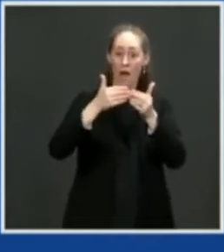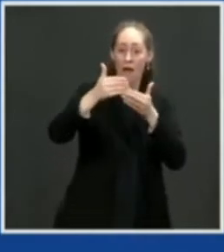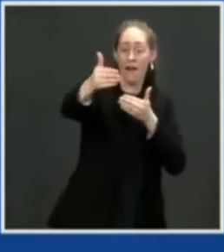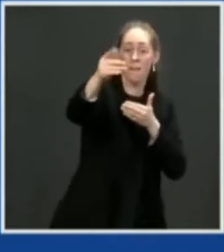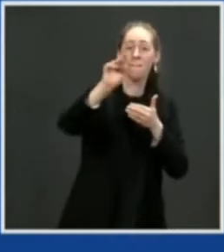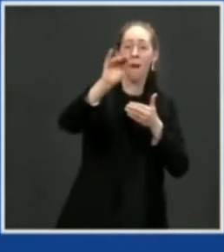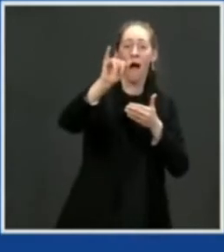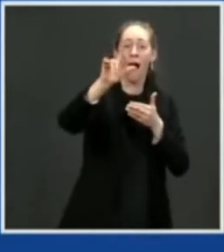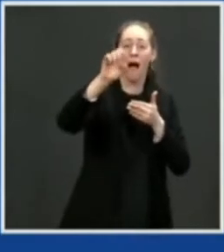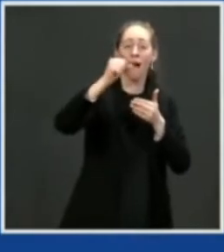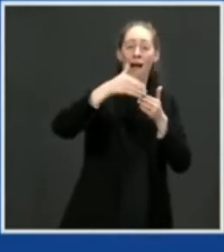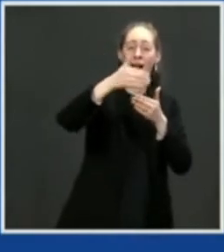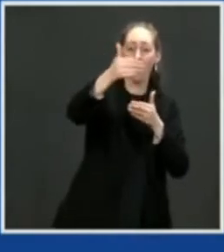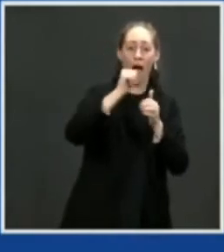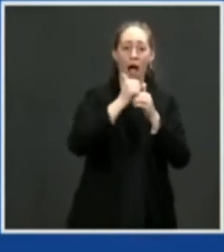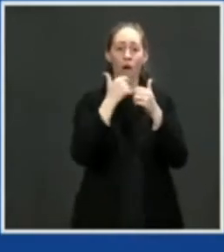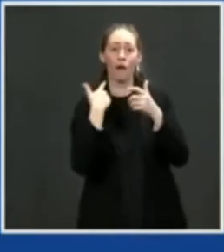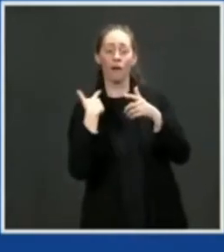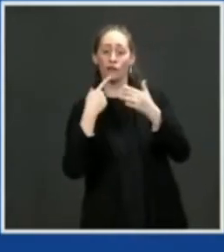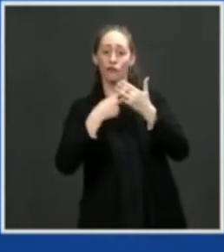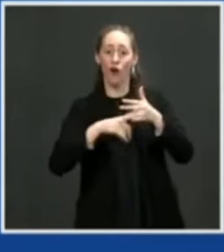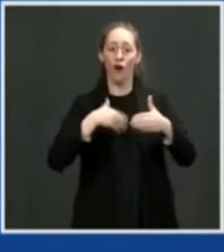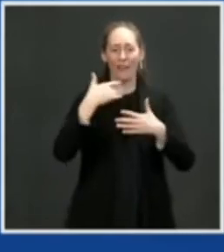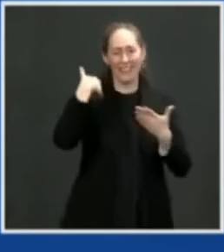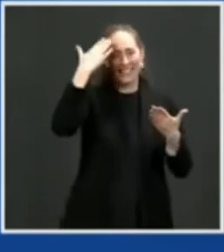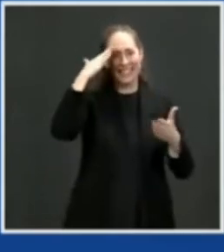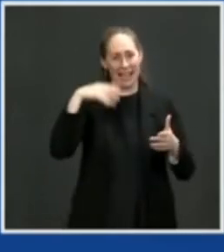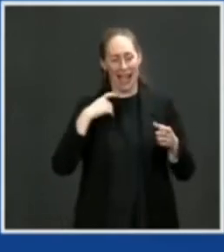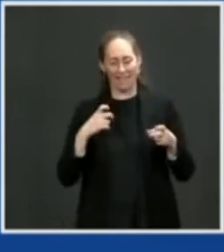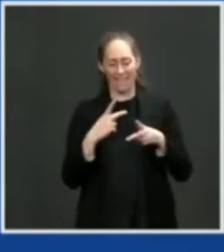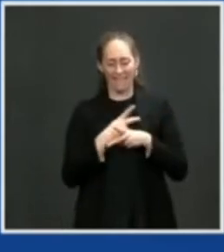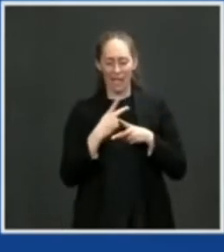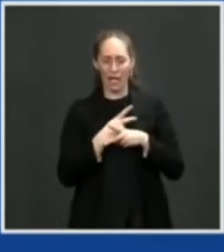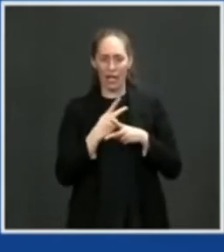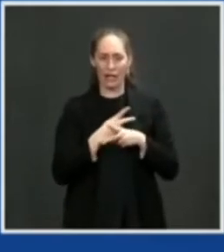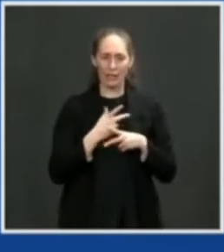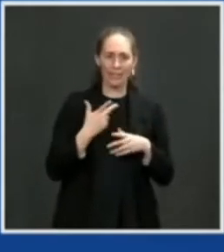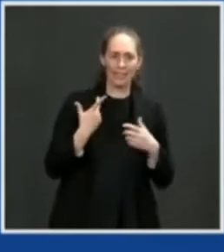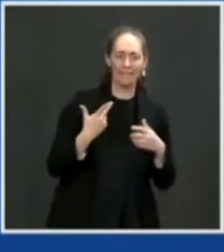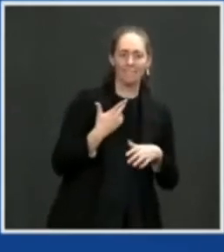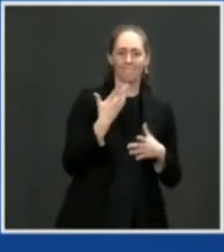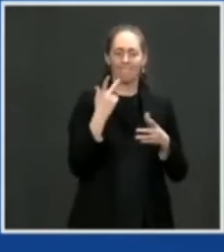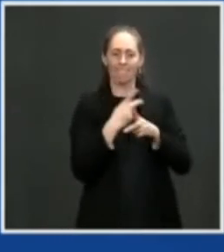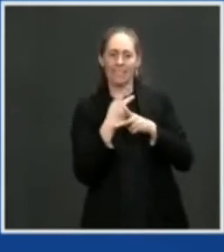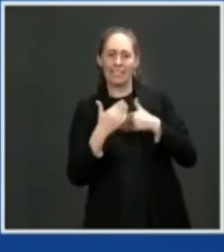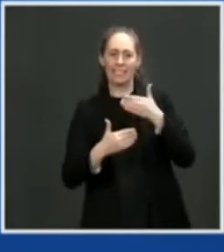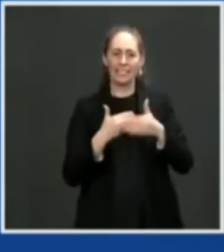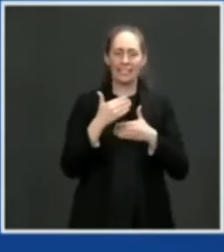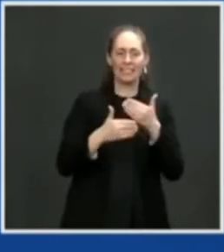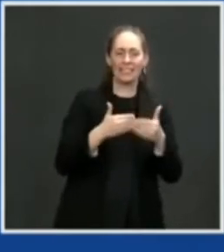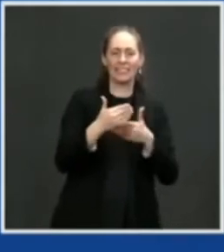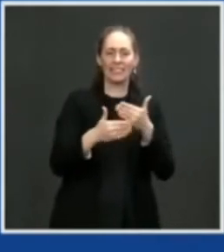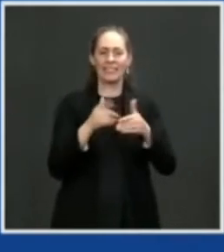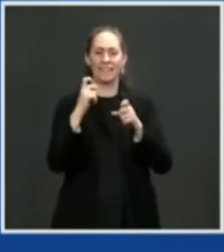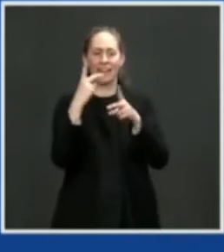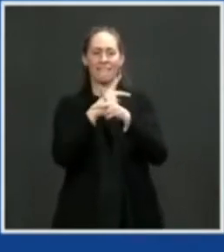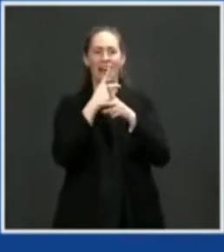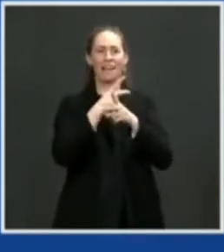it. You have serious. It's not like 'Cause somebody I sitting invited on them. a hand-hewn table in Guatemala.